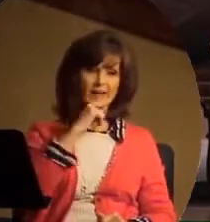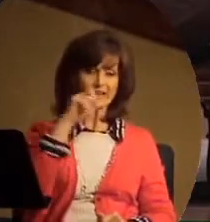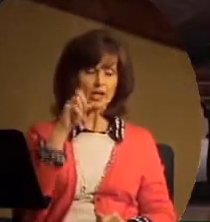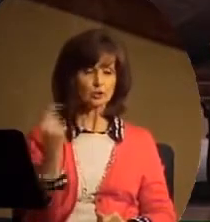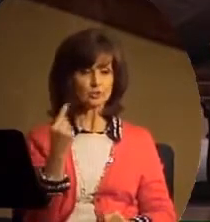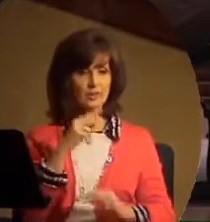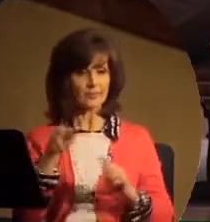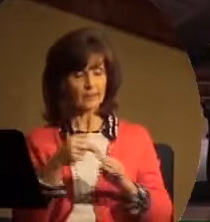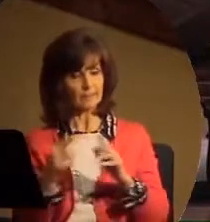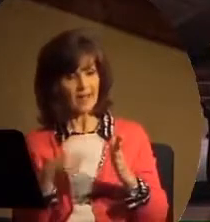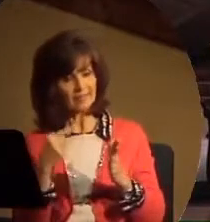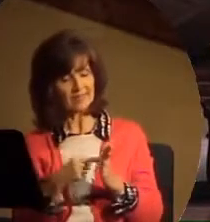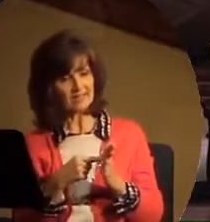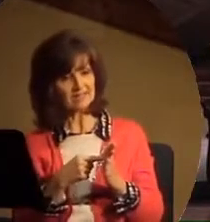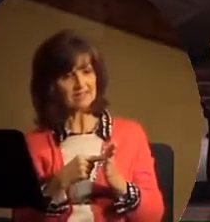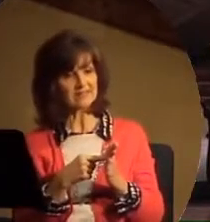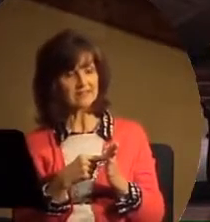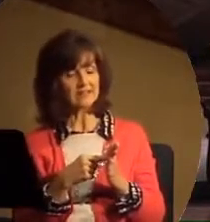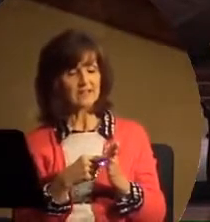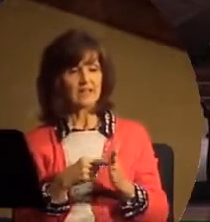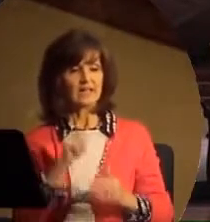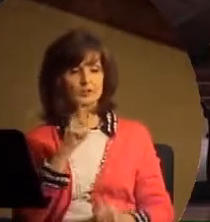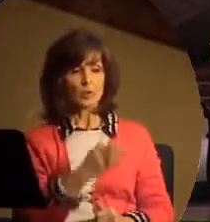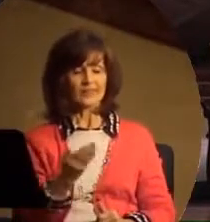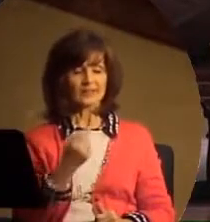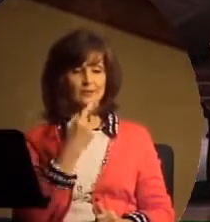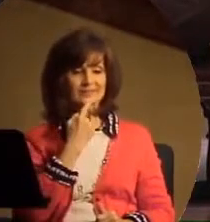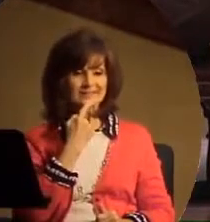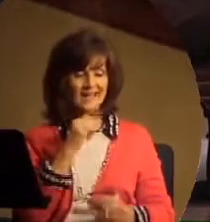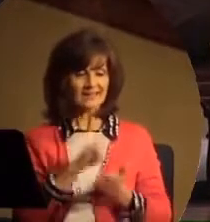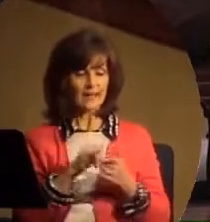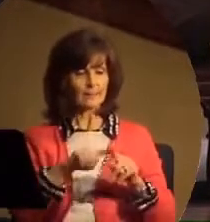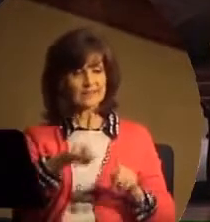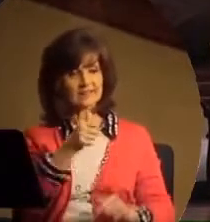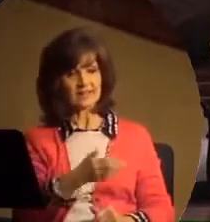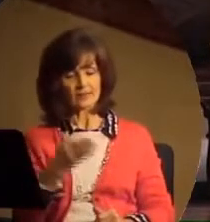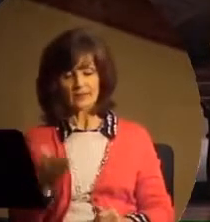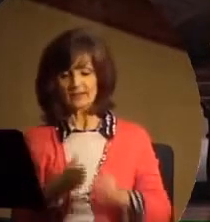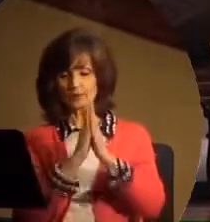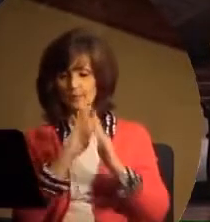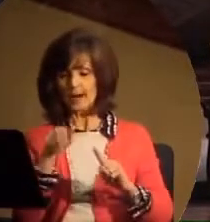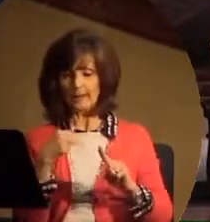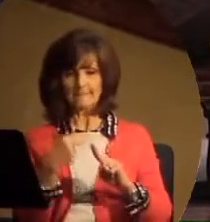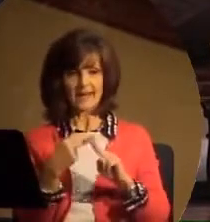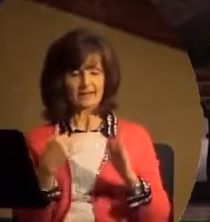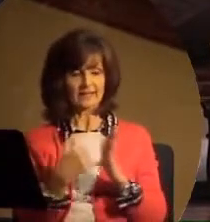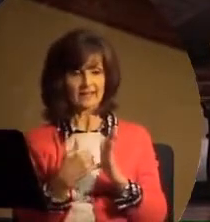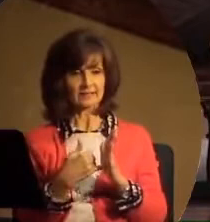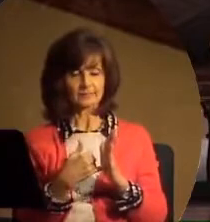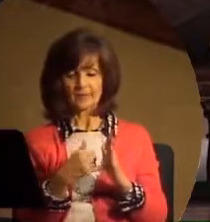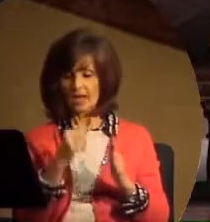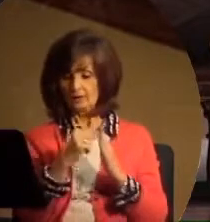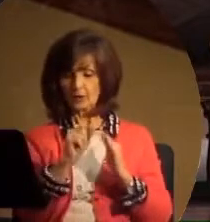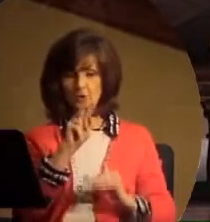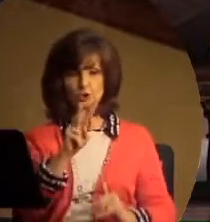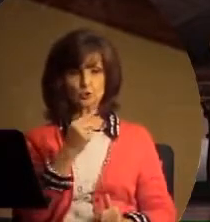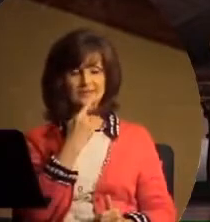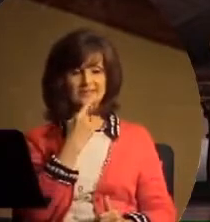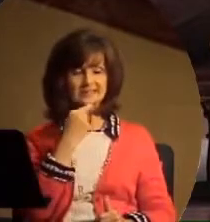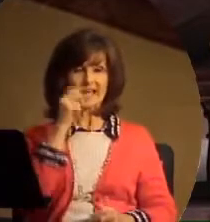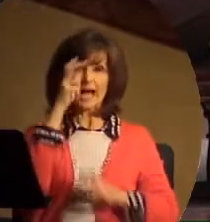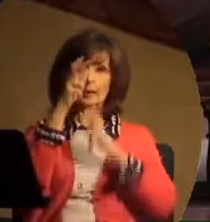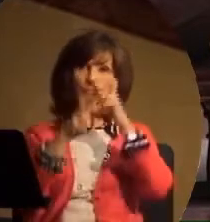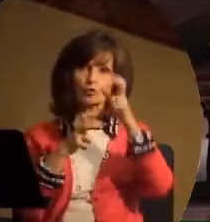something about this? It's one thing to say that. It's another thing to pray about it. And he said in verse 2, man, I'm crying. I'm crying unto